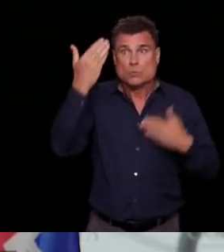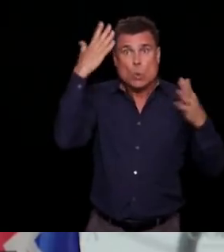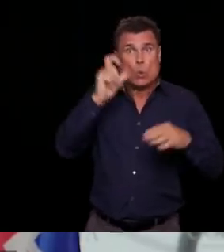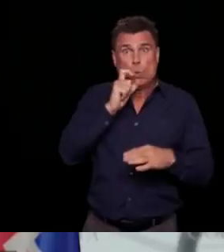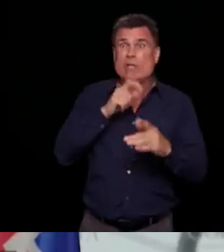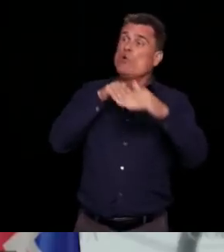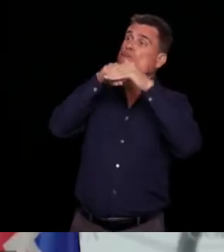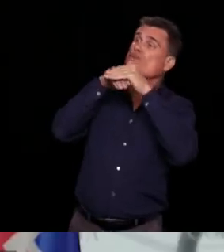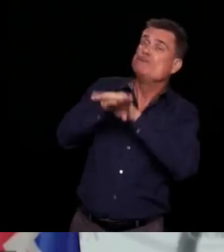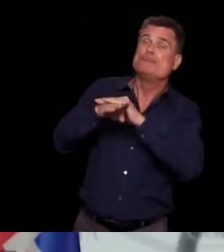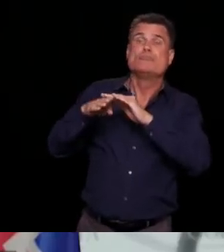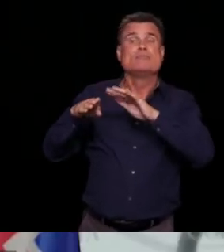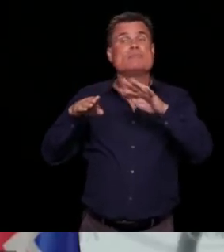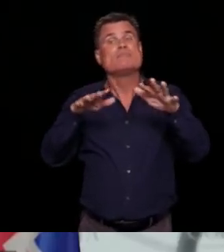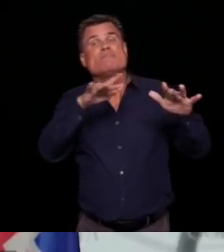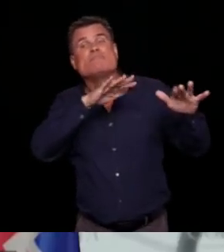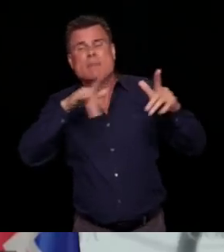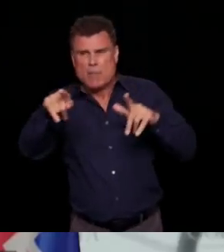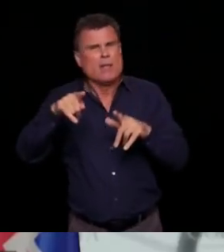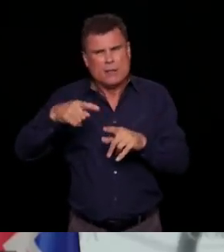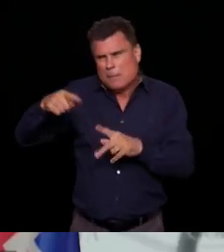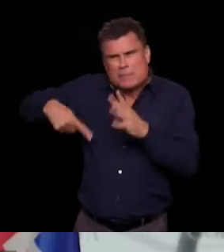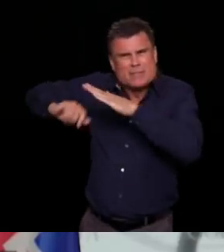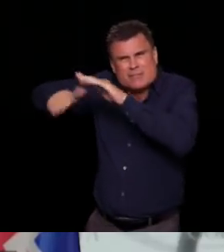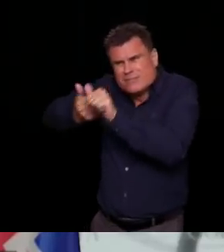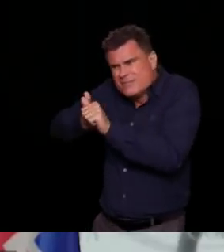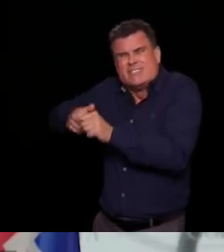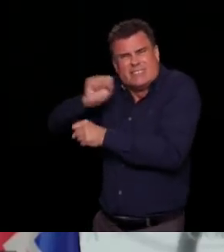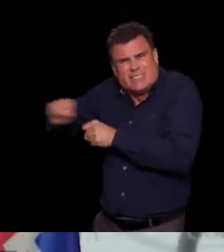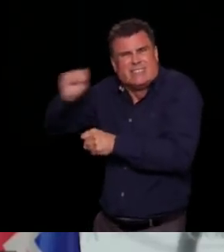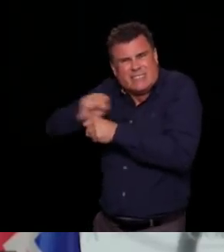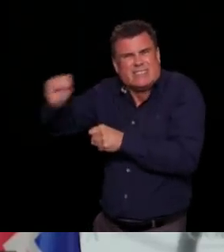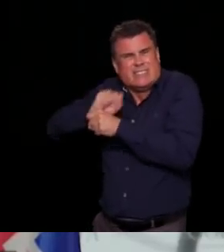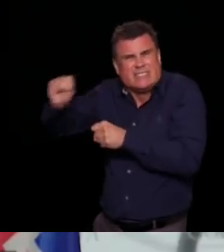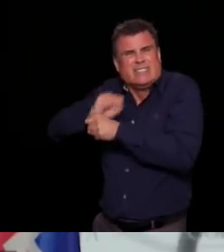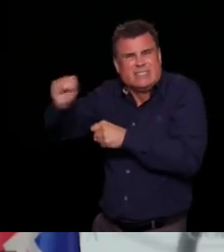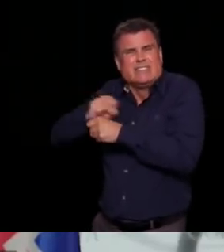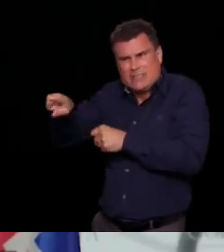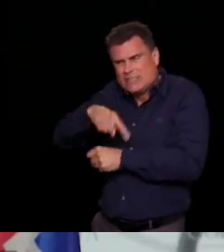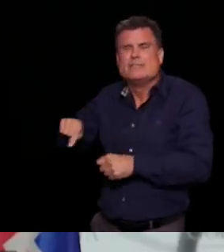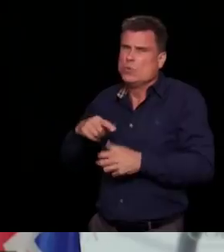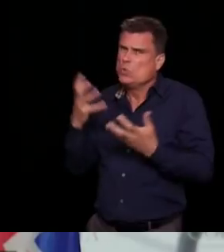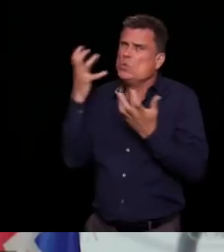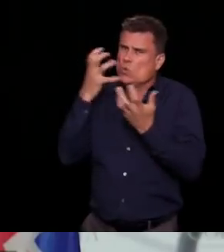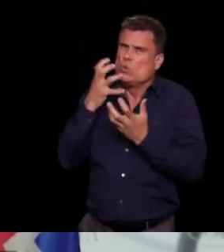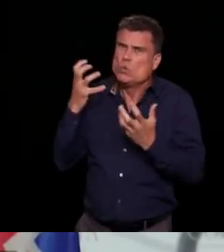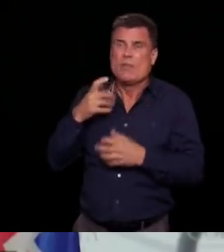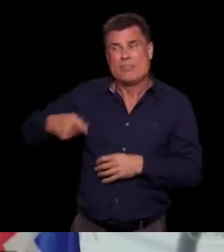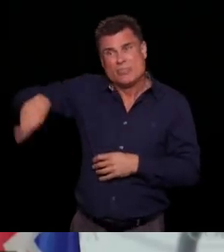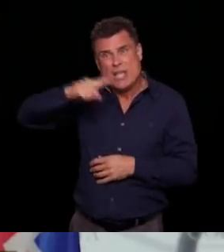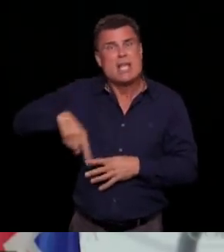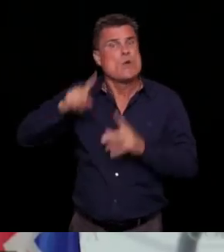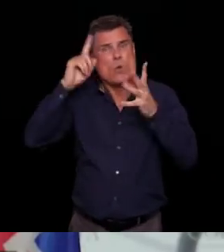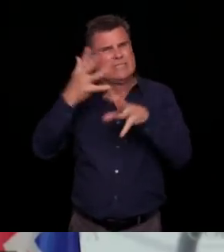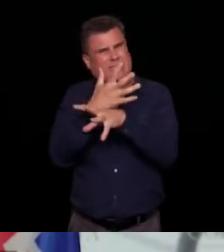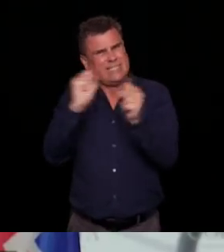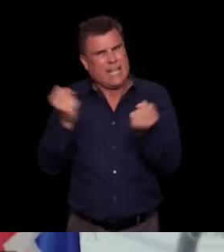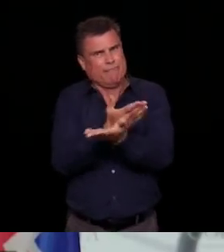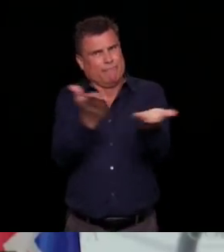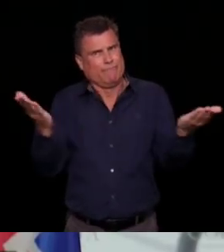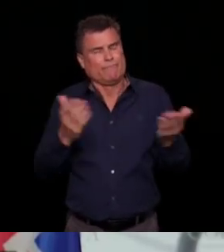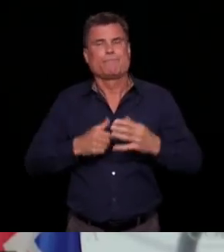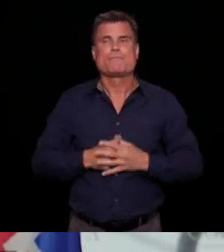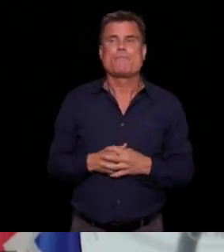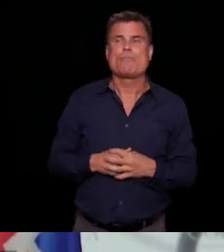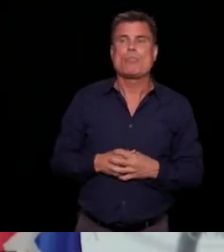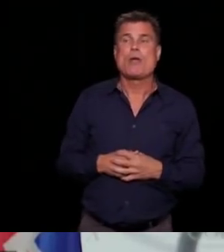working to keep all of us safe. And one of the things that they're finding is that regardless of where we may be in our province and what